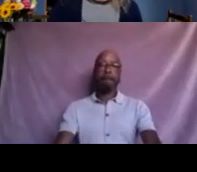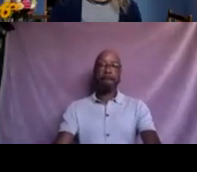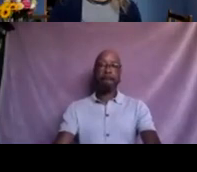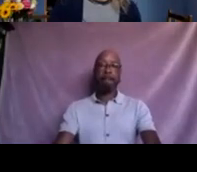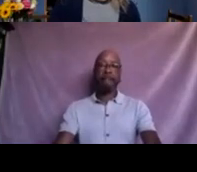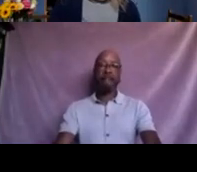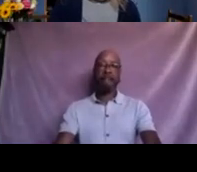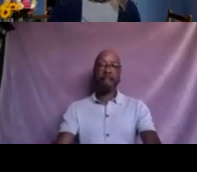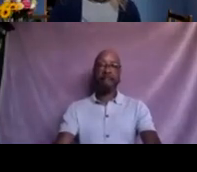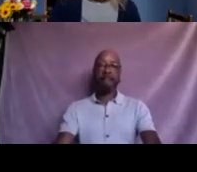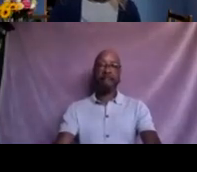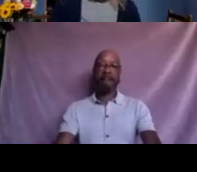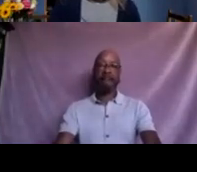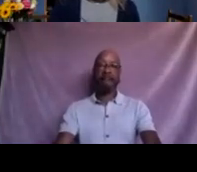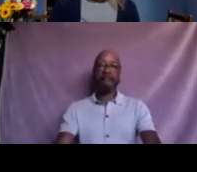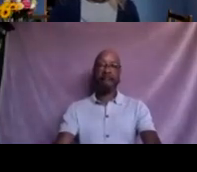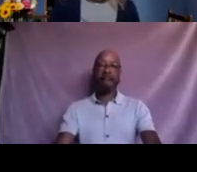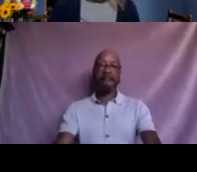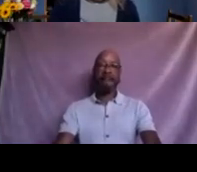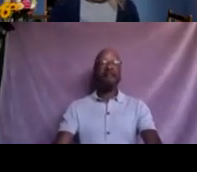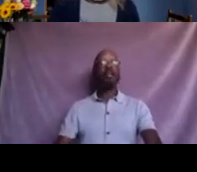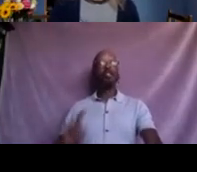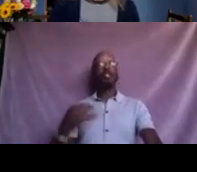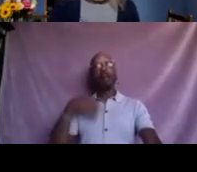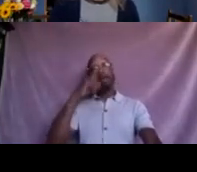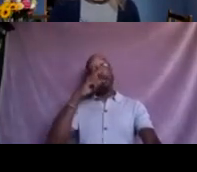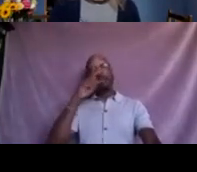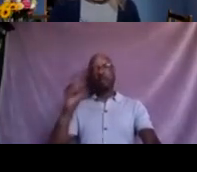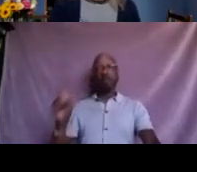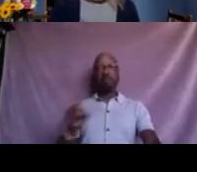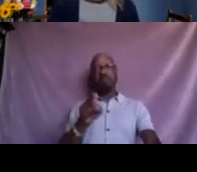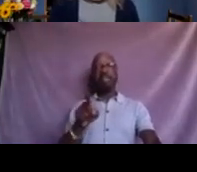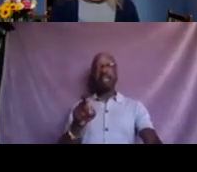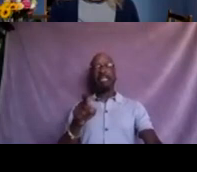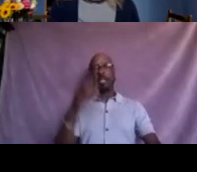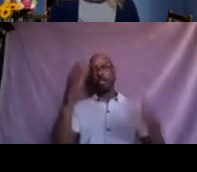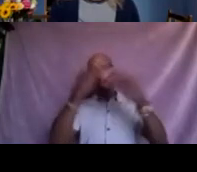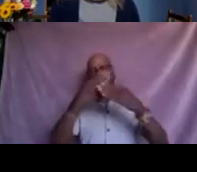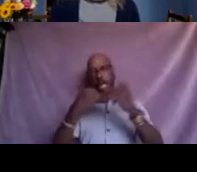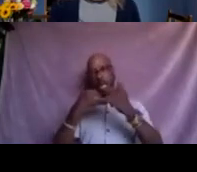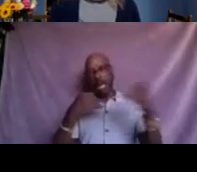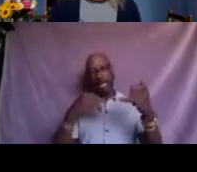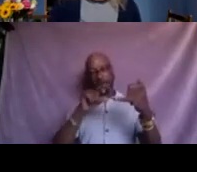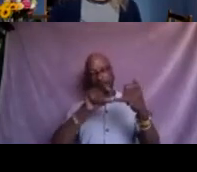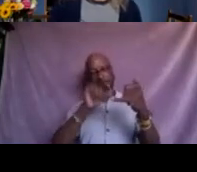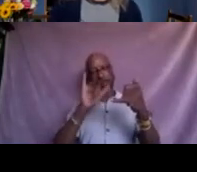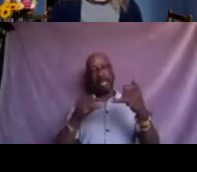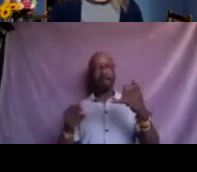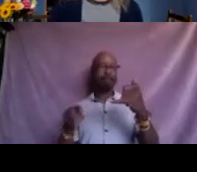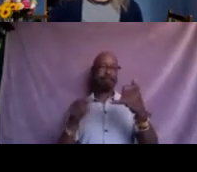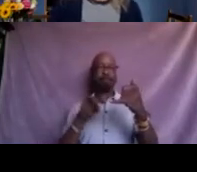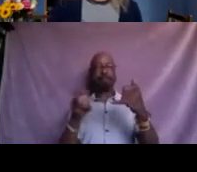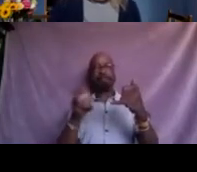Okay, you should have your mouse over that thick dark line, wherever it currently is. That thick dark line tells you what tab you're